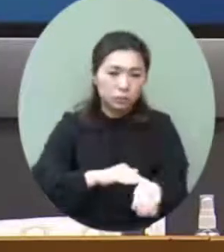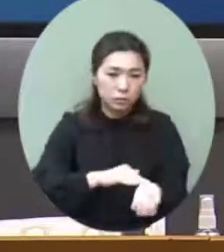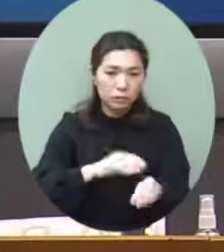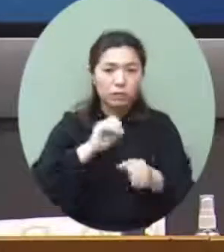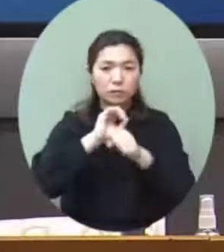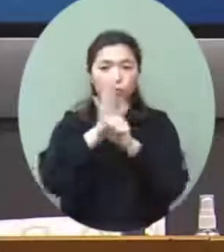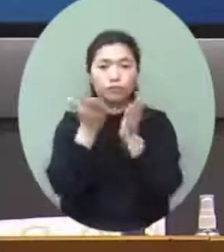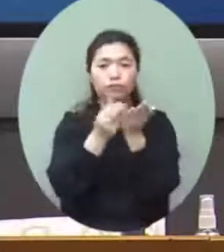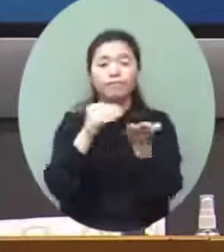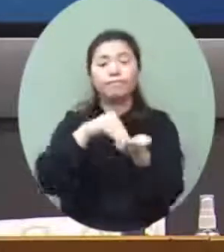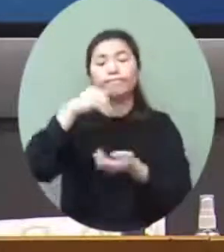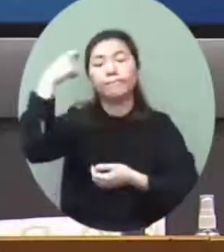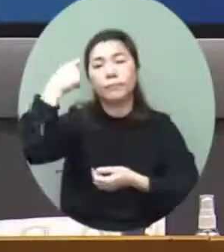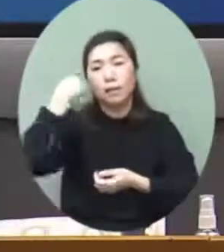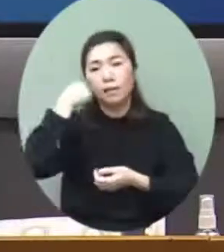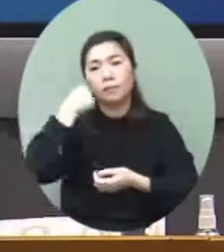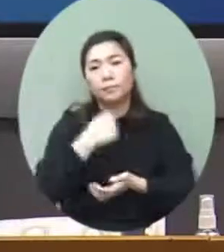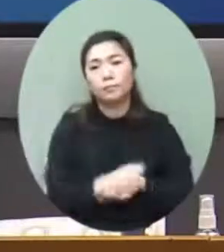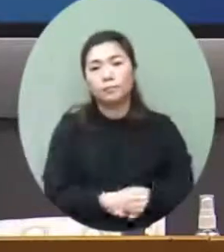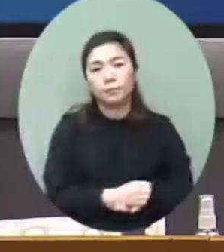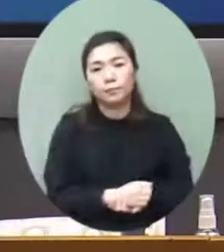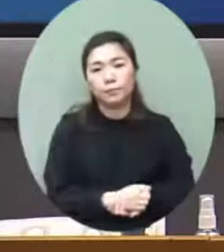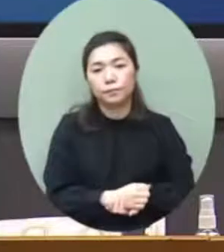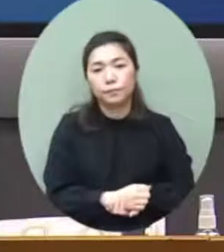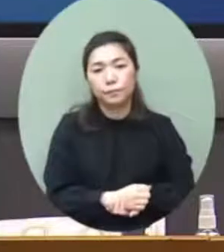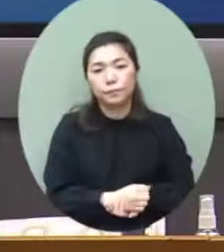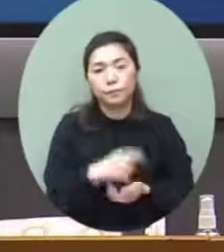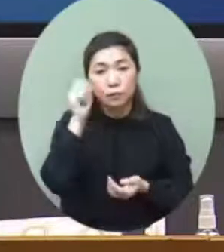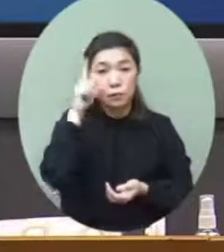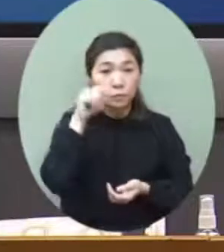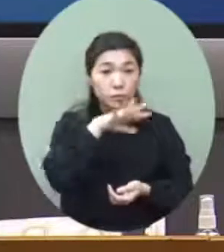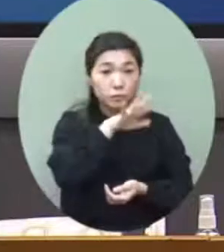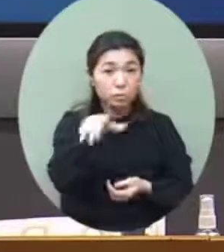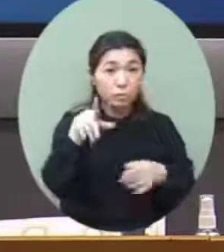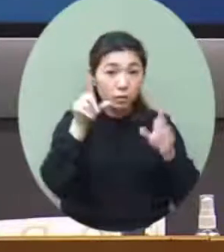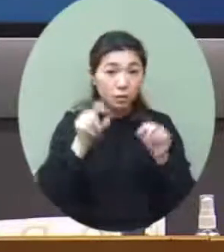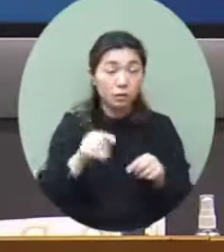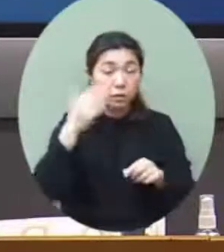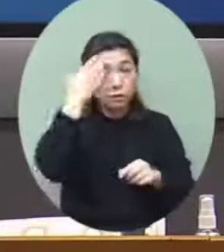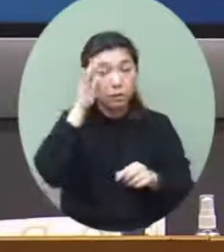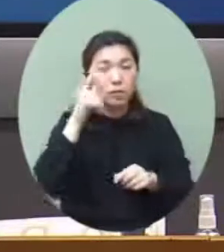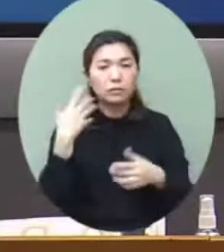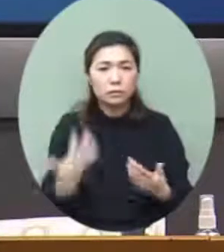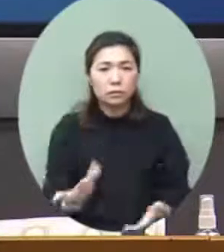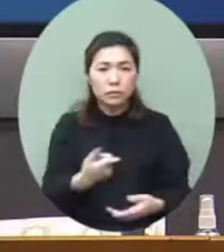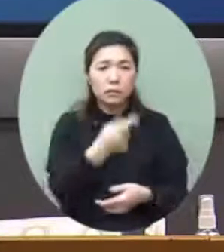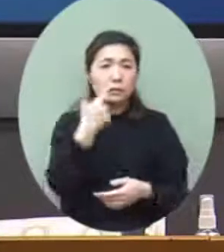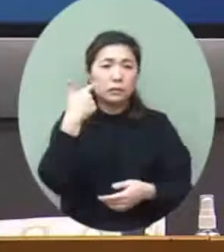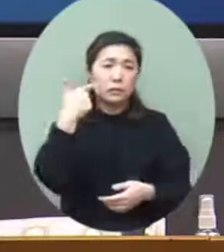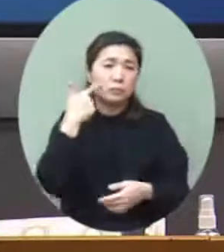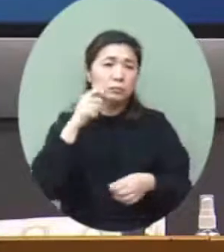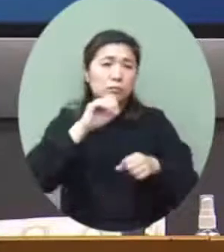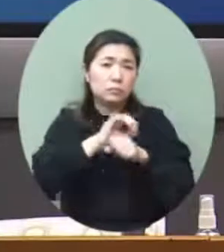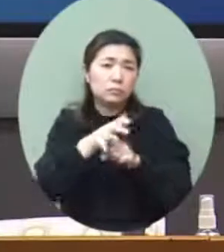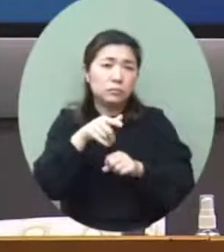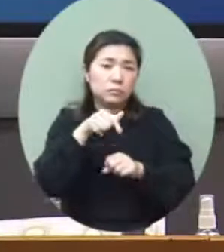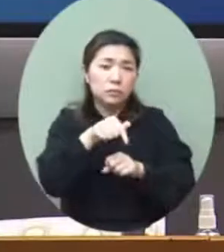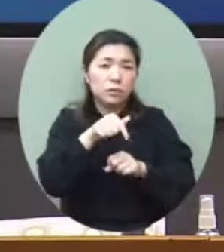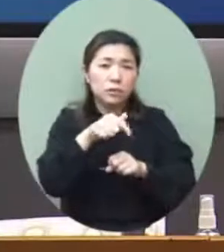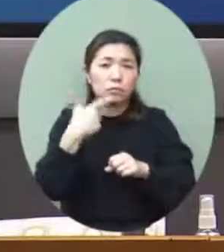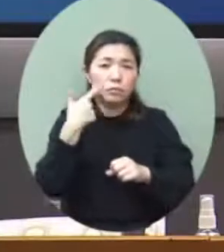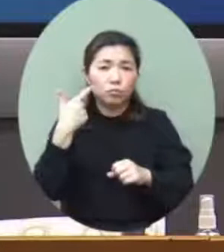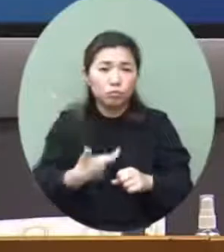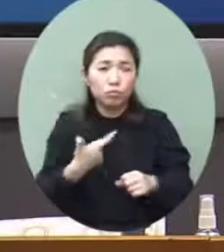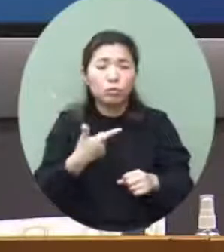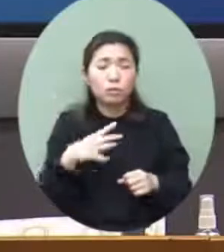can reinforce Hong Kong's capacity to receive and treat these patients, given the